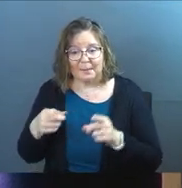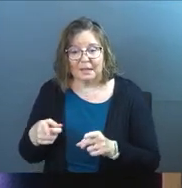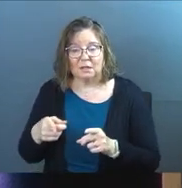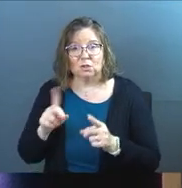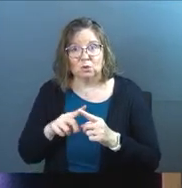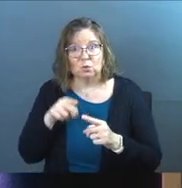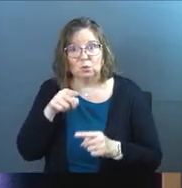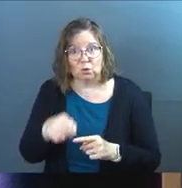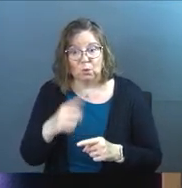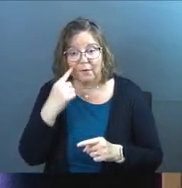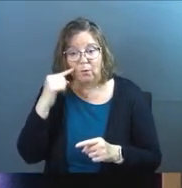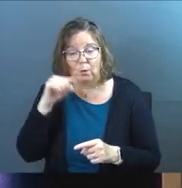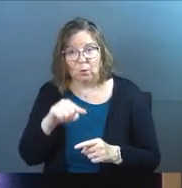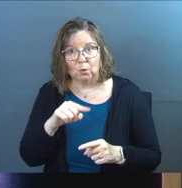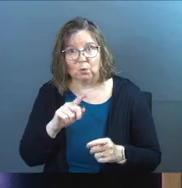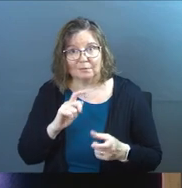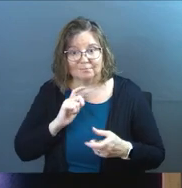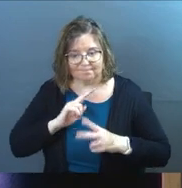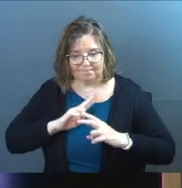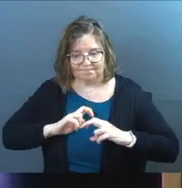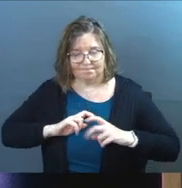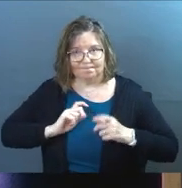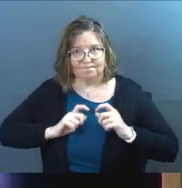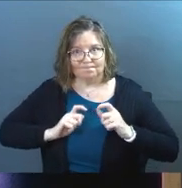happening to you and for you.